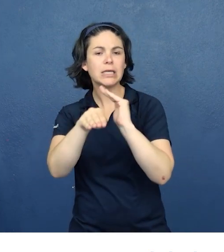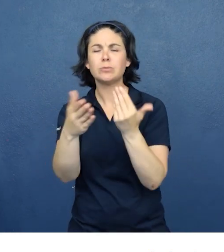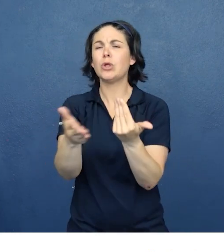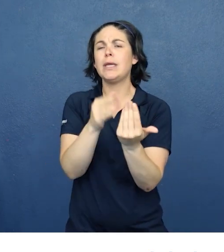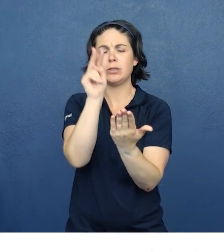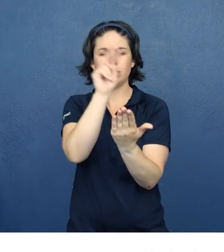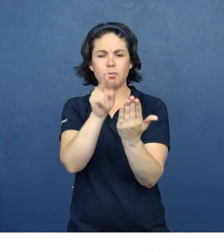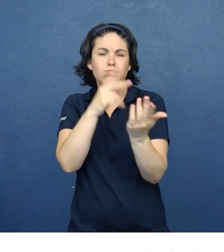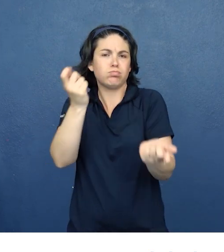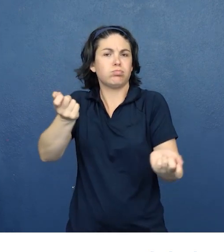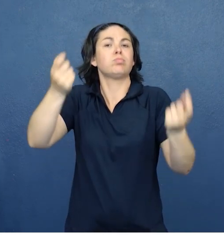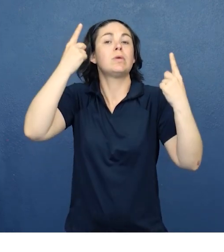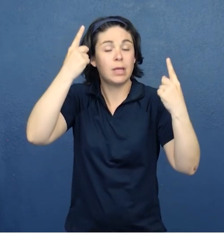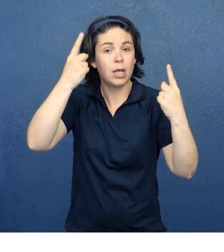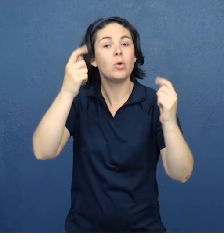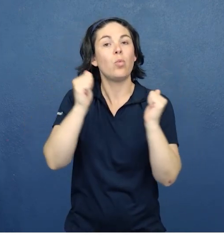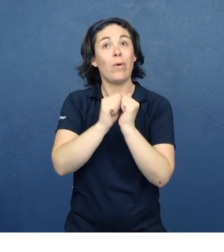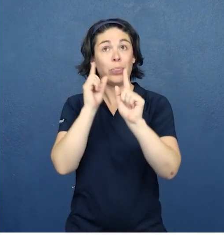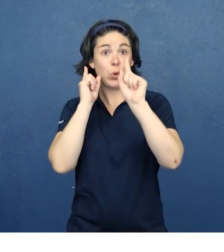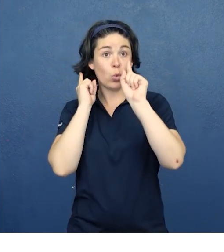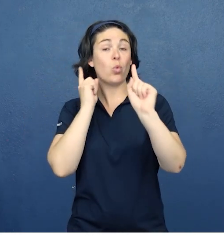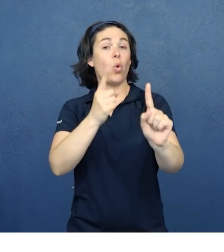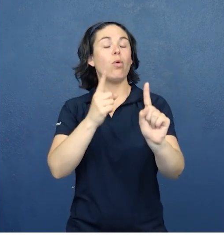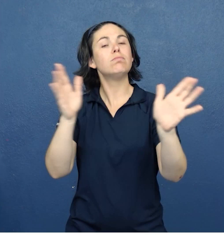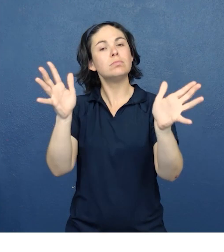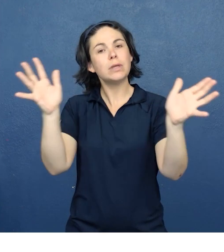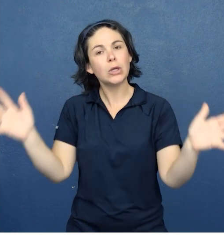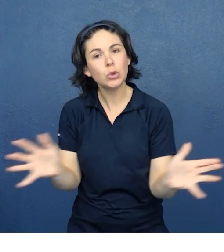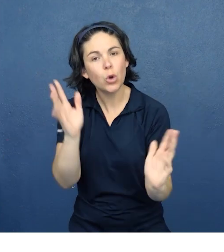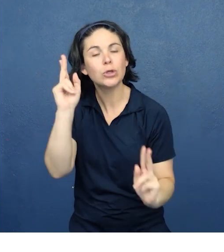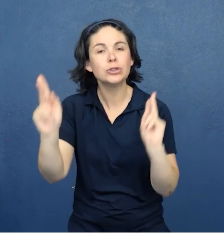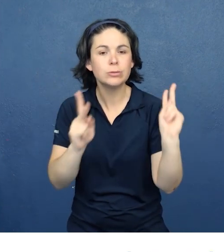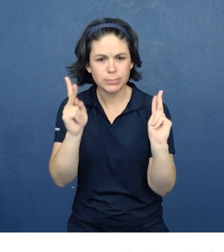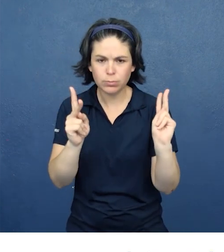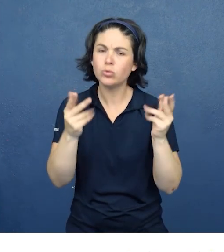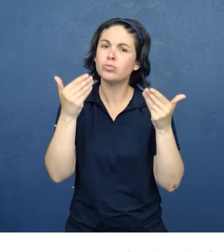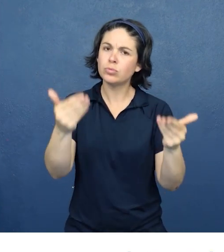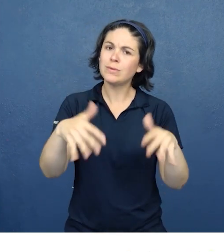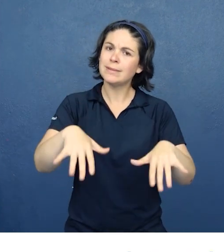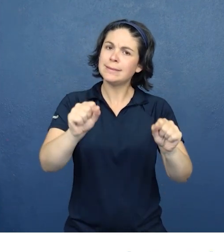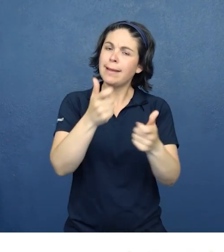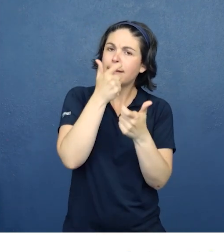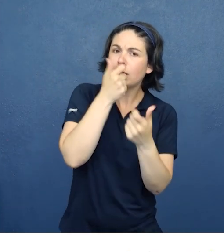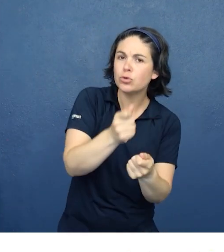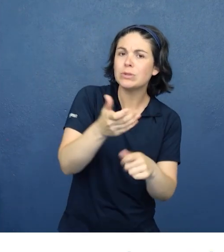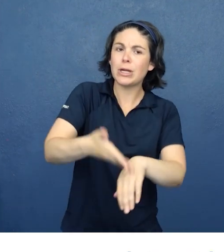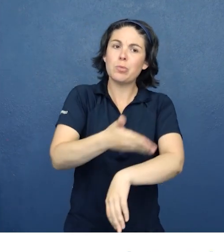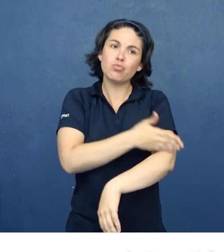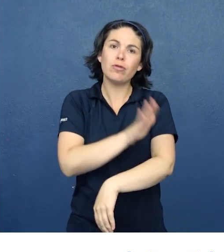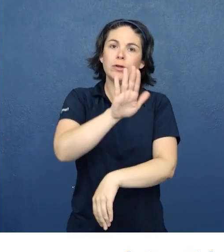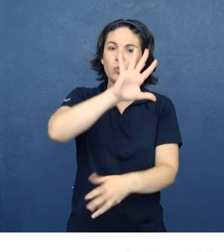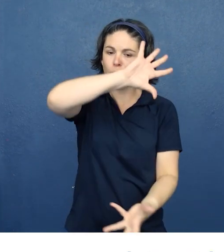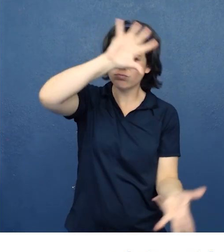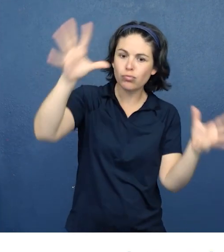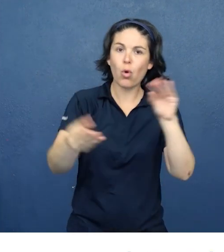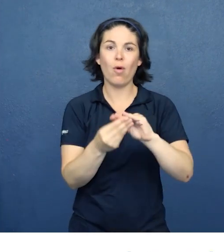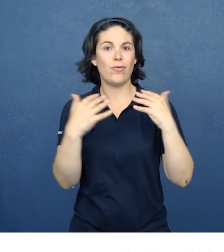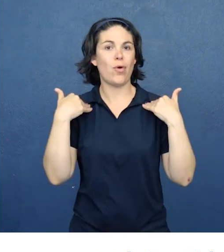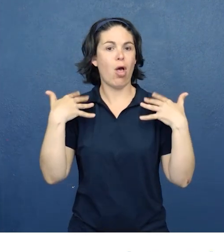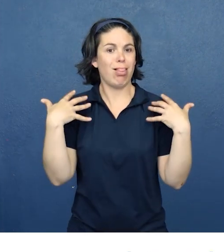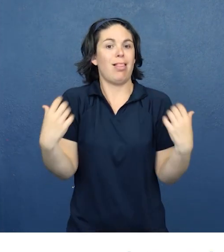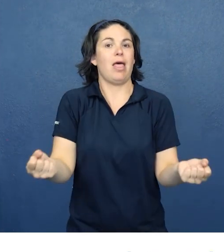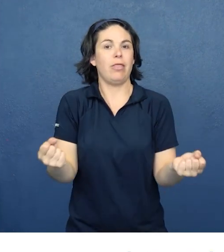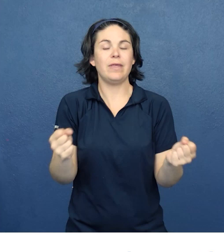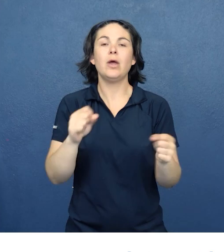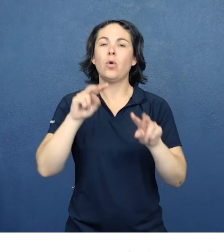to understand, with the ultimate goal of encouraging individuals to take an interest in improving their overall health by looking